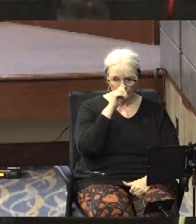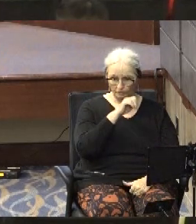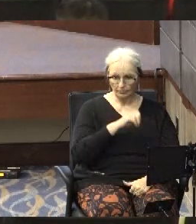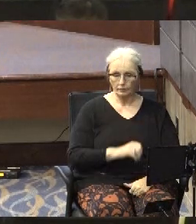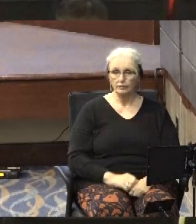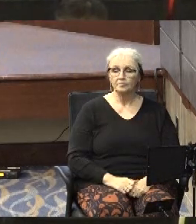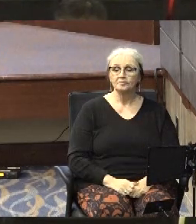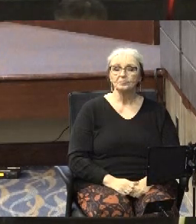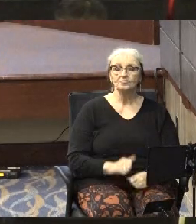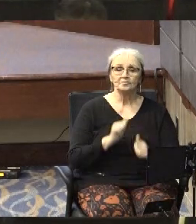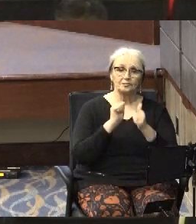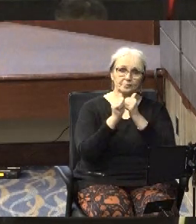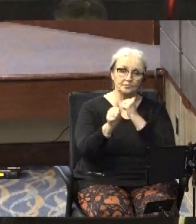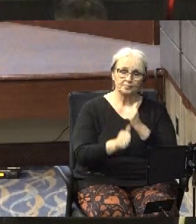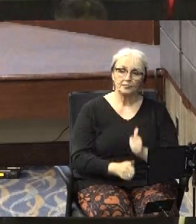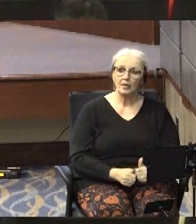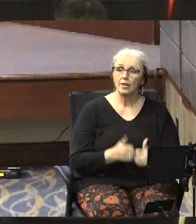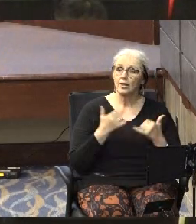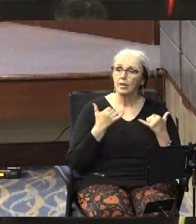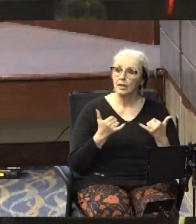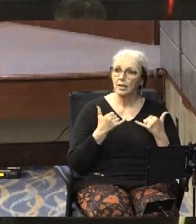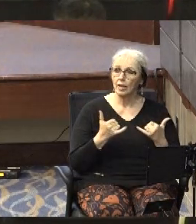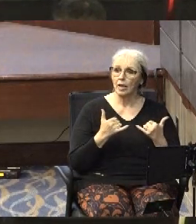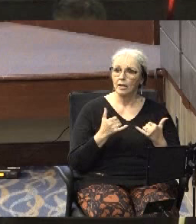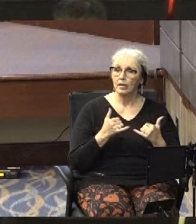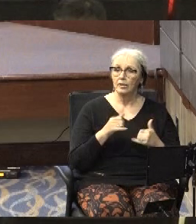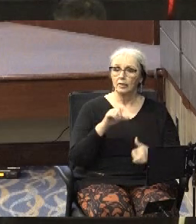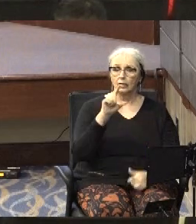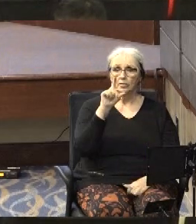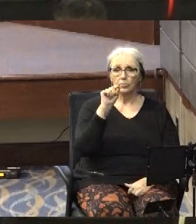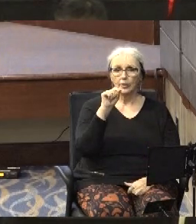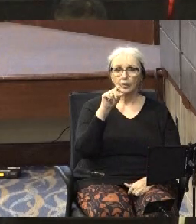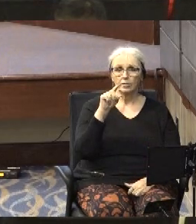motion carries. Now moving to public hearing